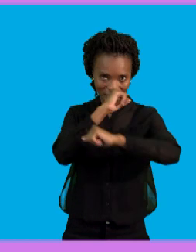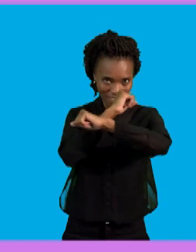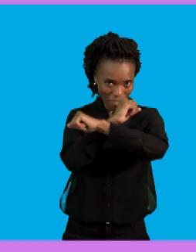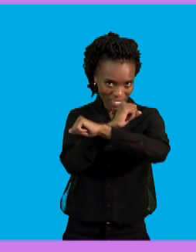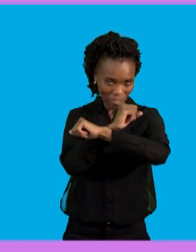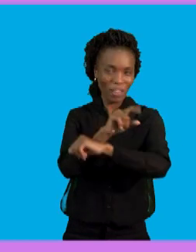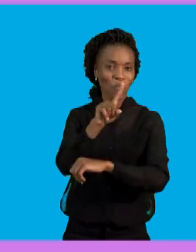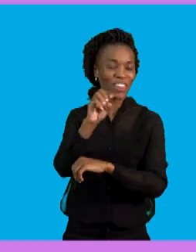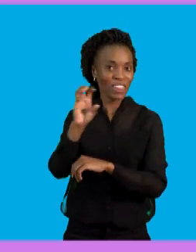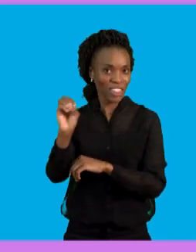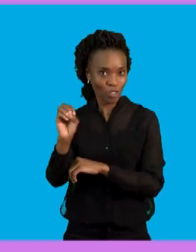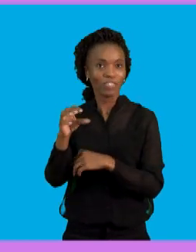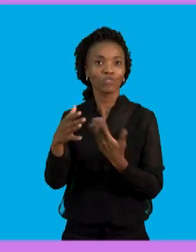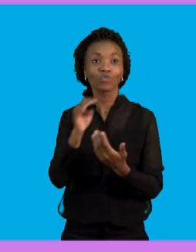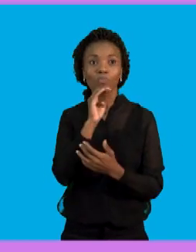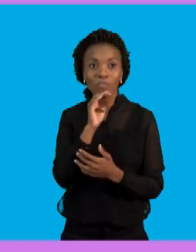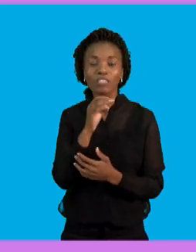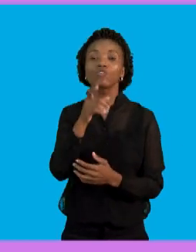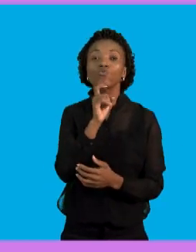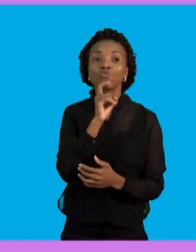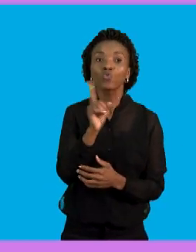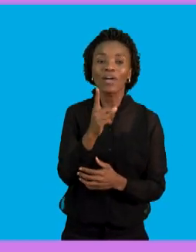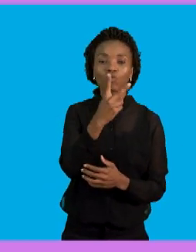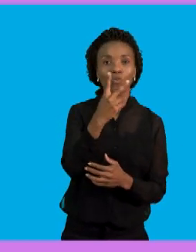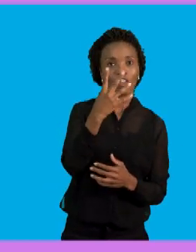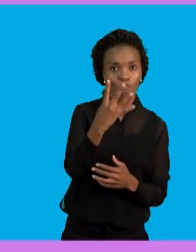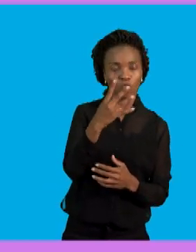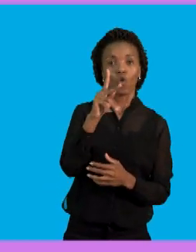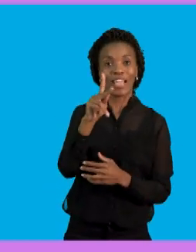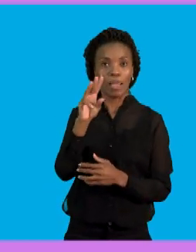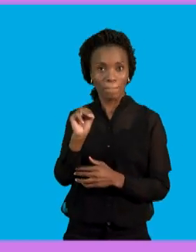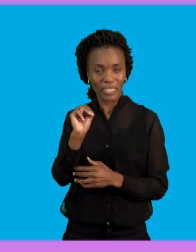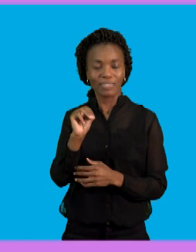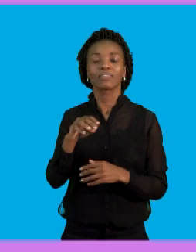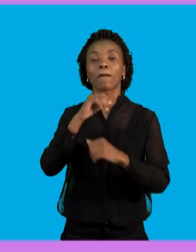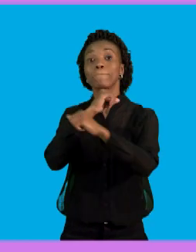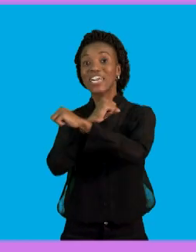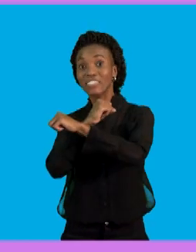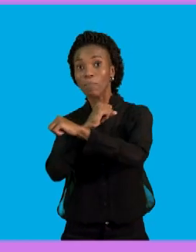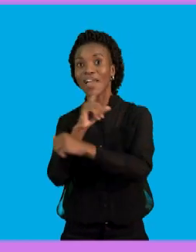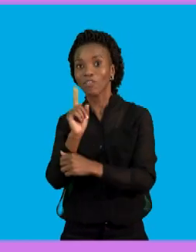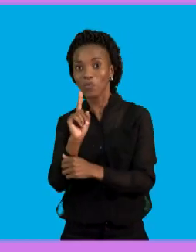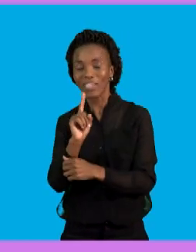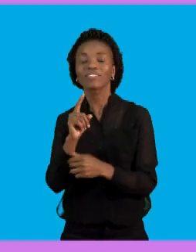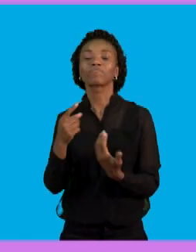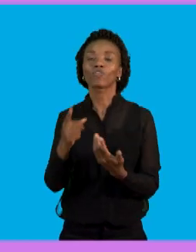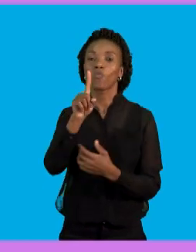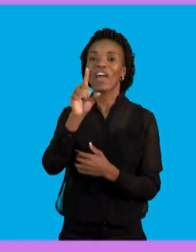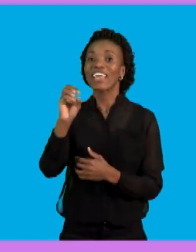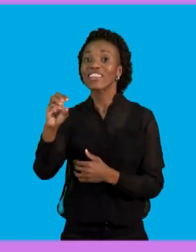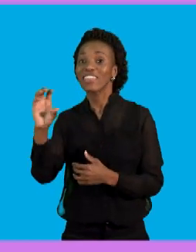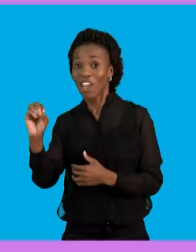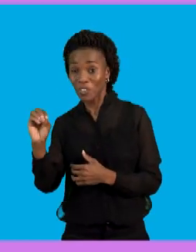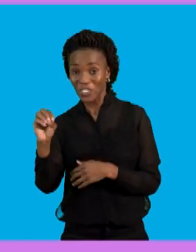from kilometers to meters. So you have your 24 kilometers. So you're going to multiply this